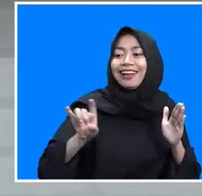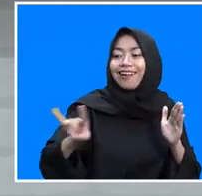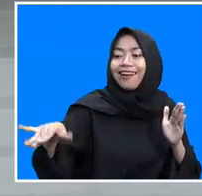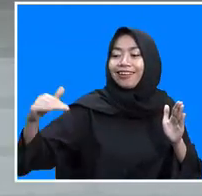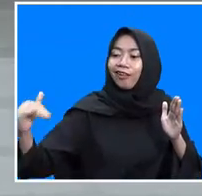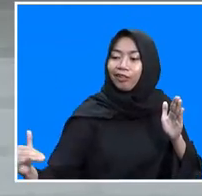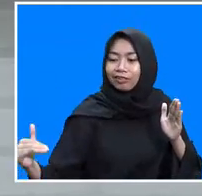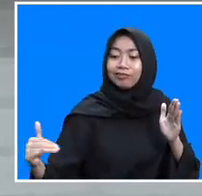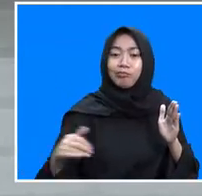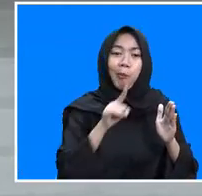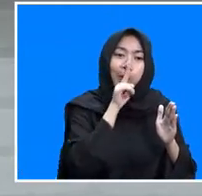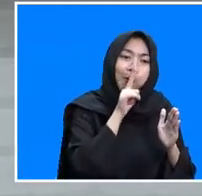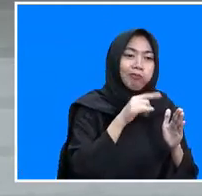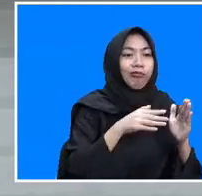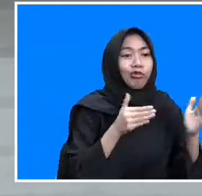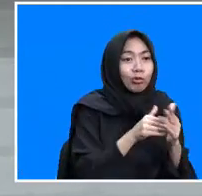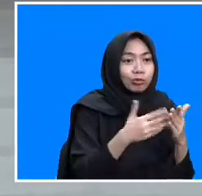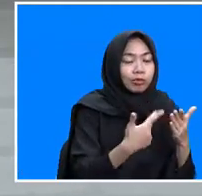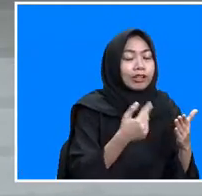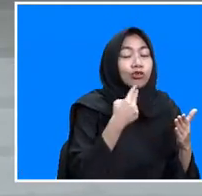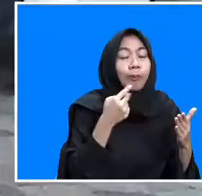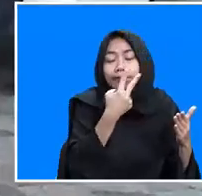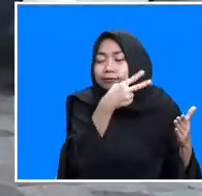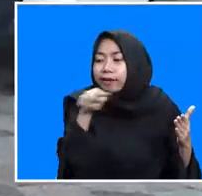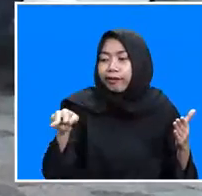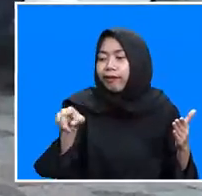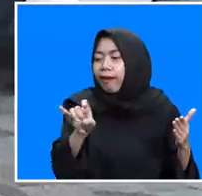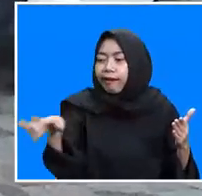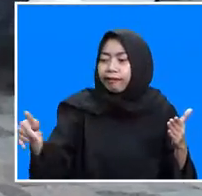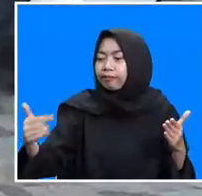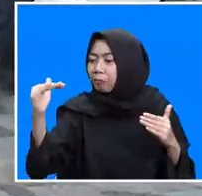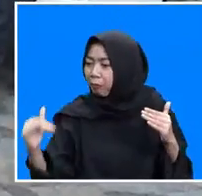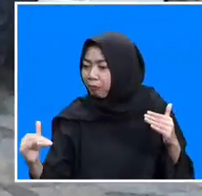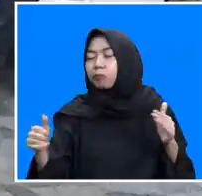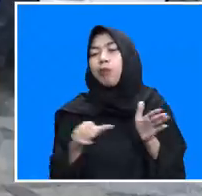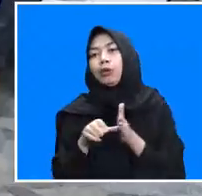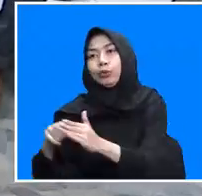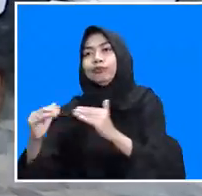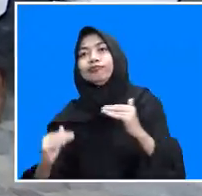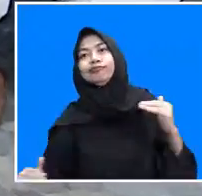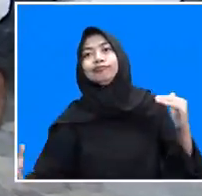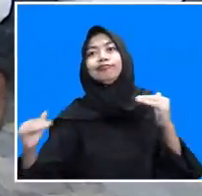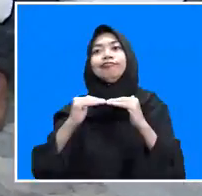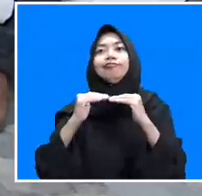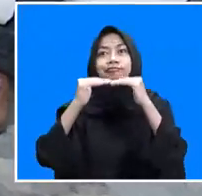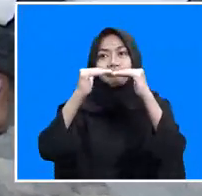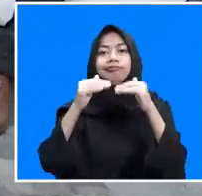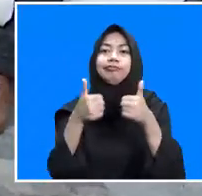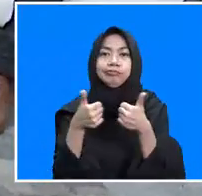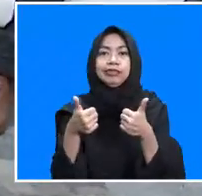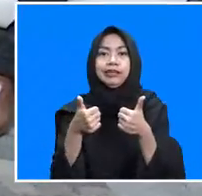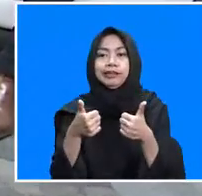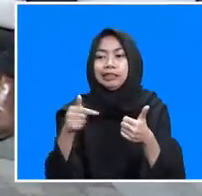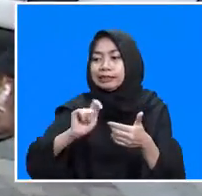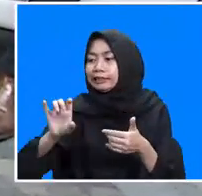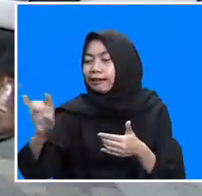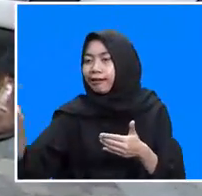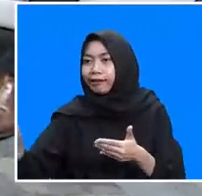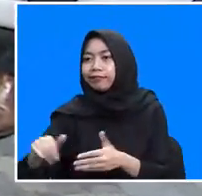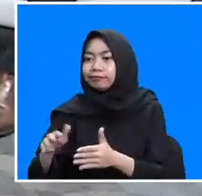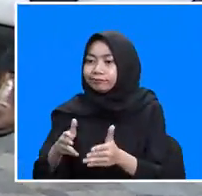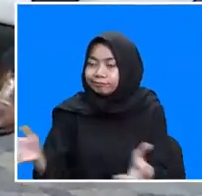don't just stop there. You need to look around and help others also to connect and also to improve others, so then we